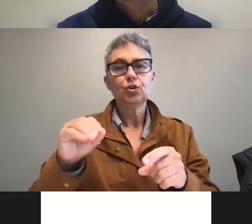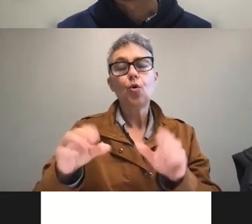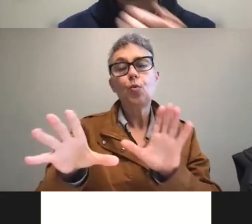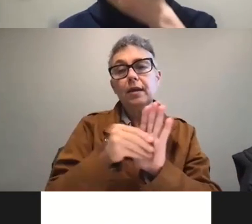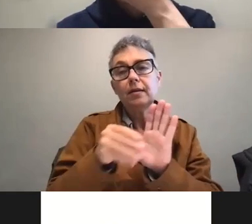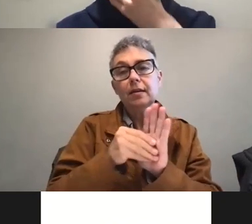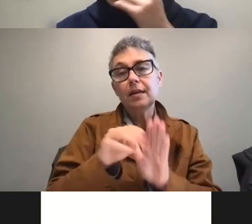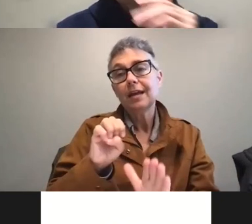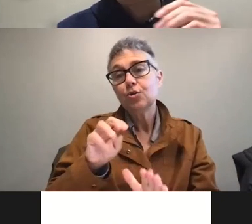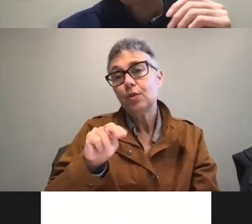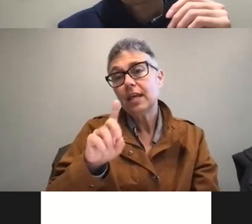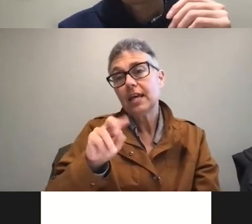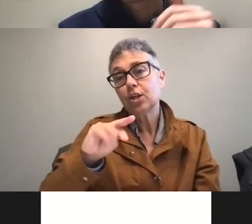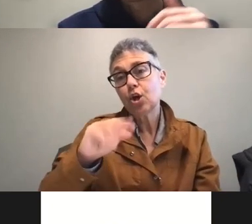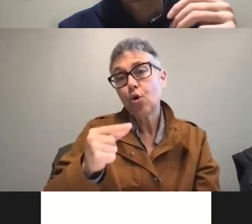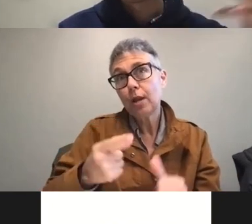for the